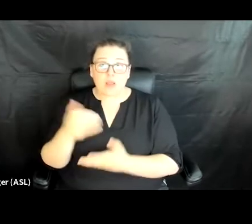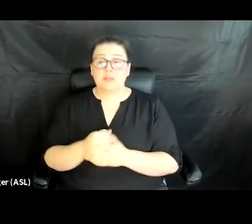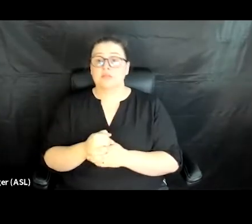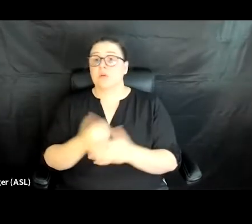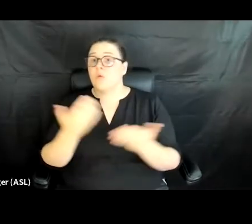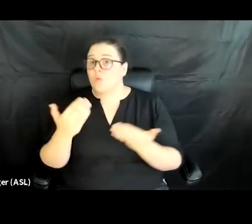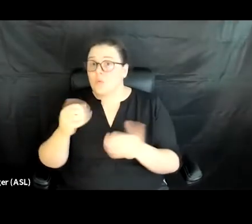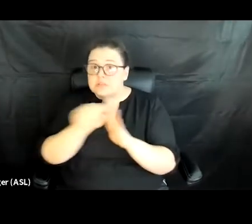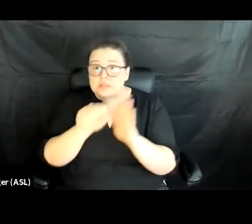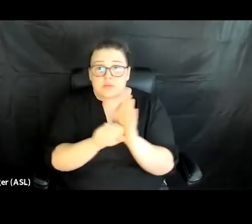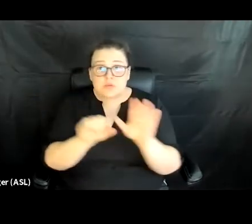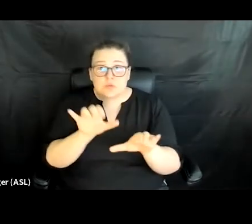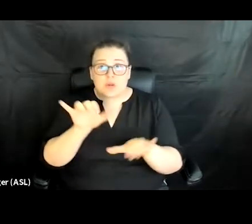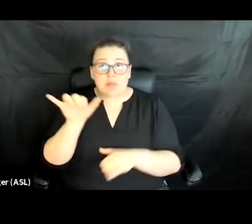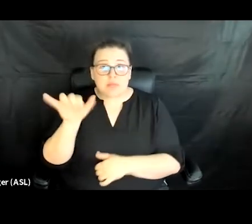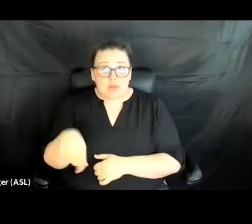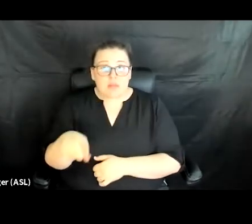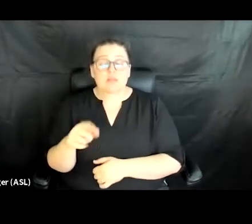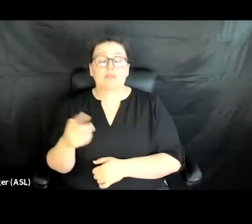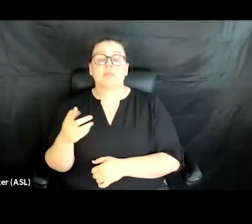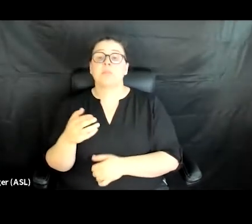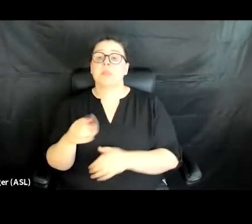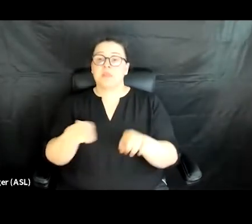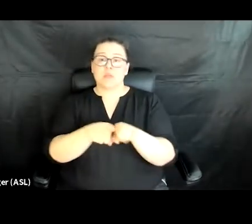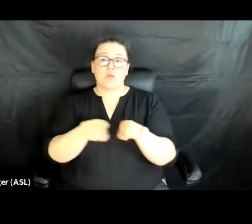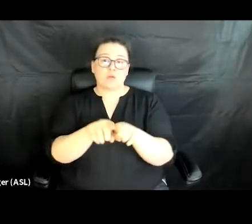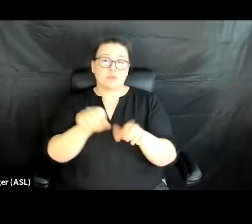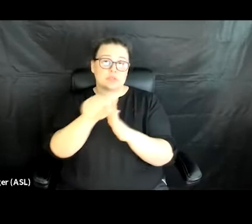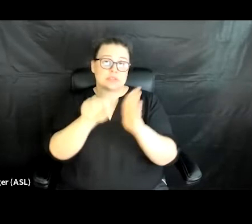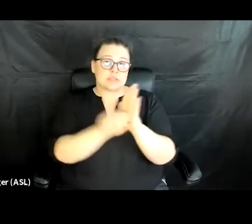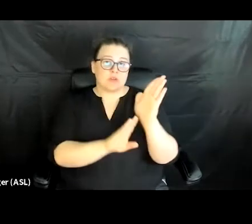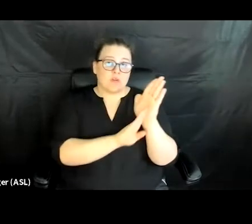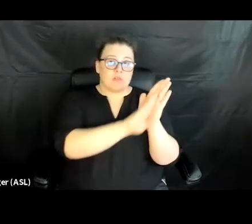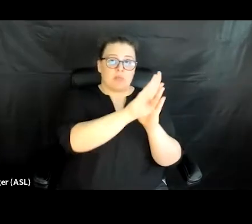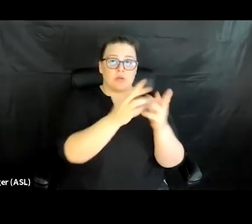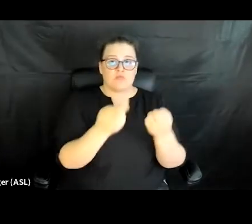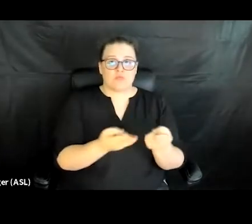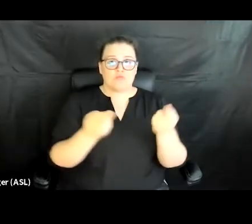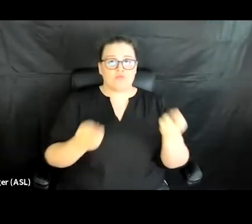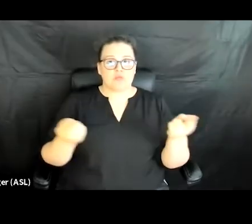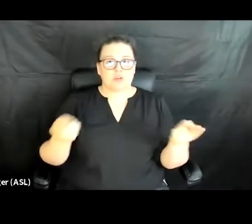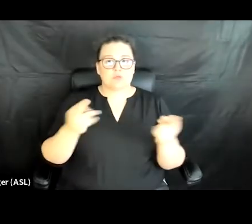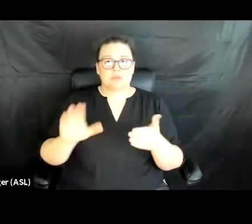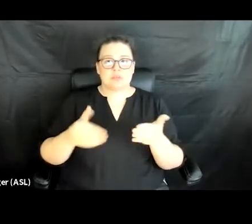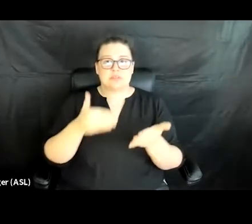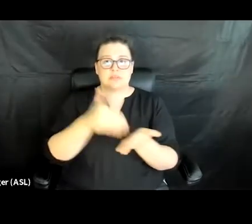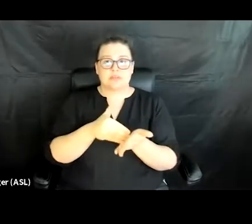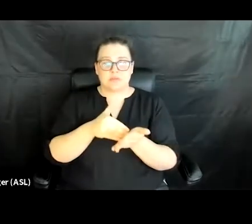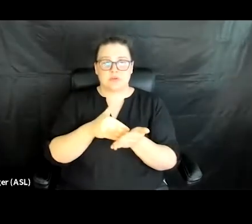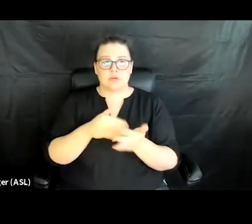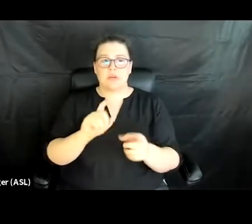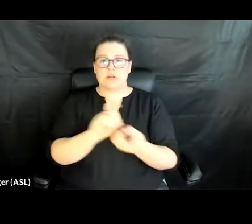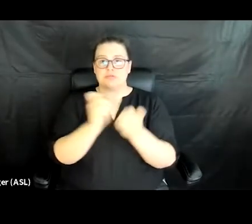as well as states that are developing resource centers and changing